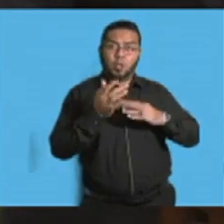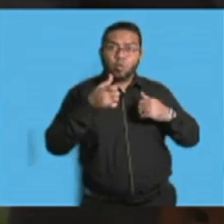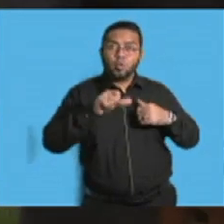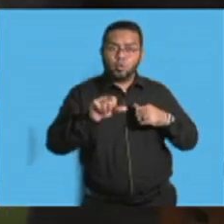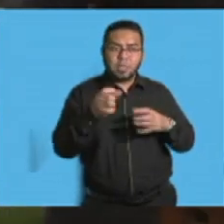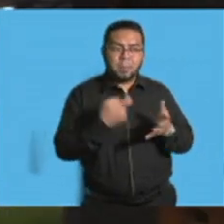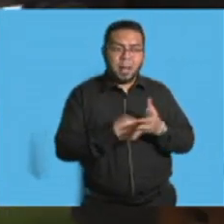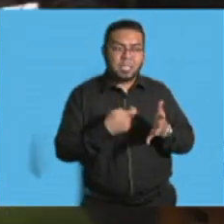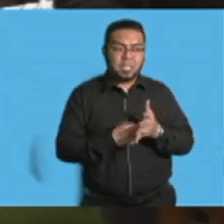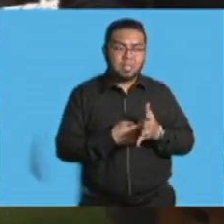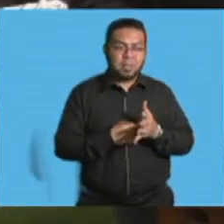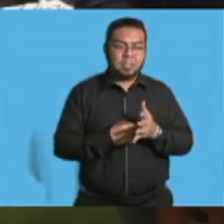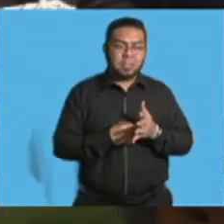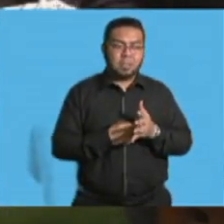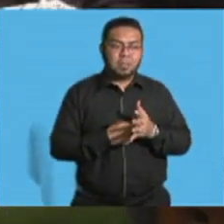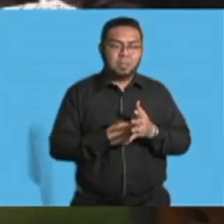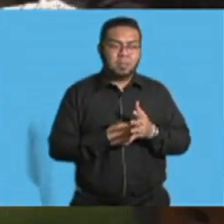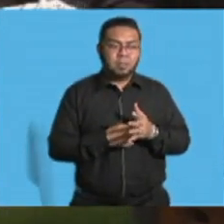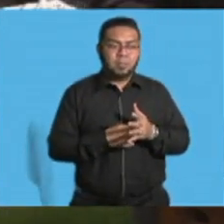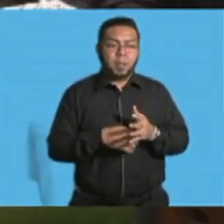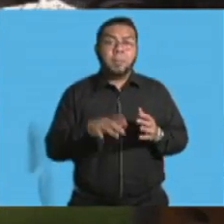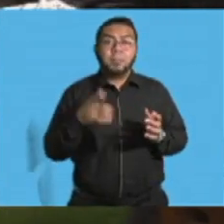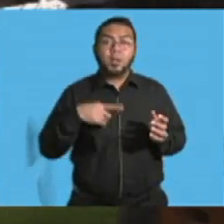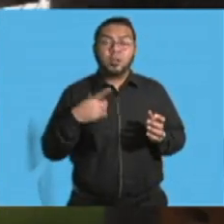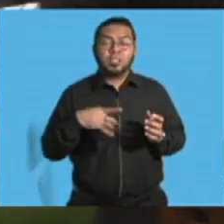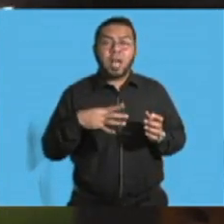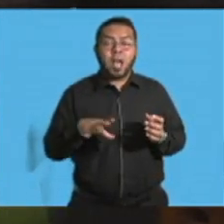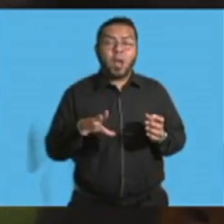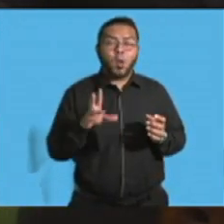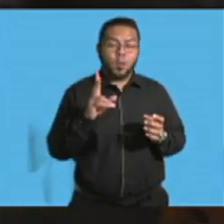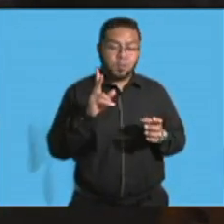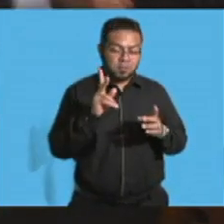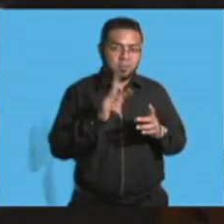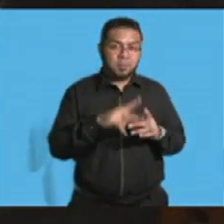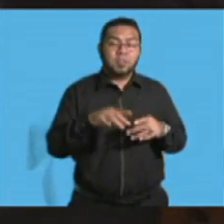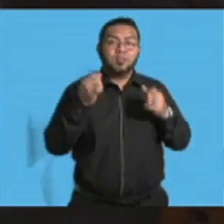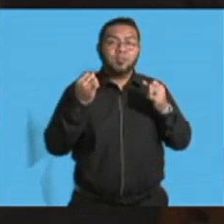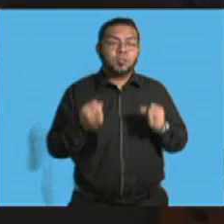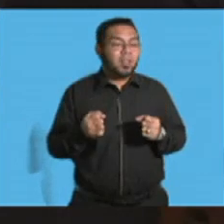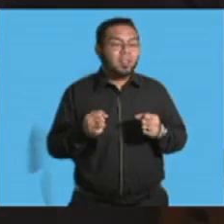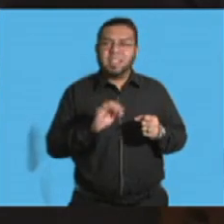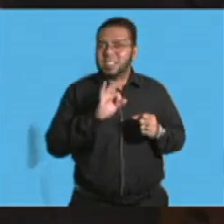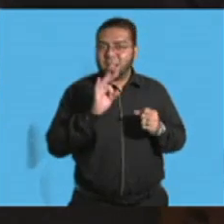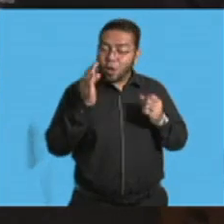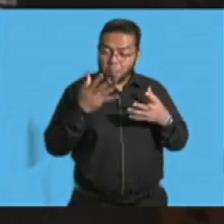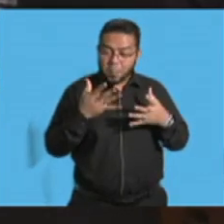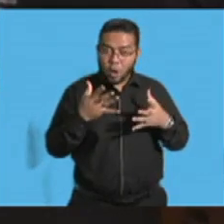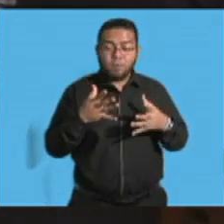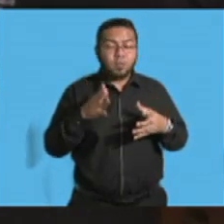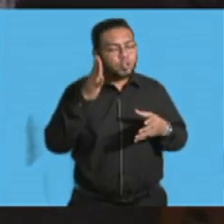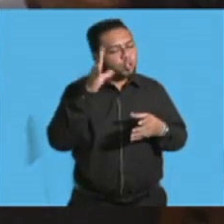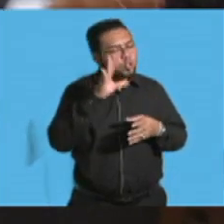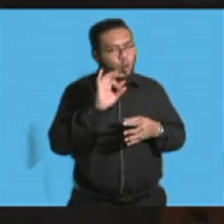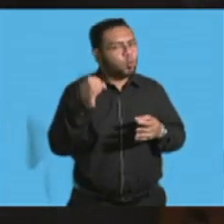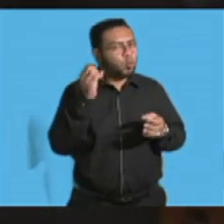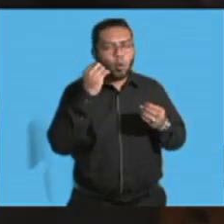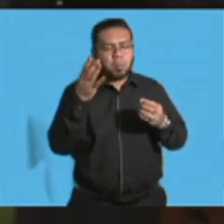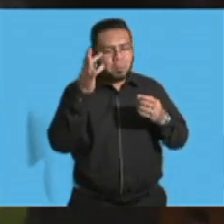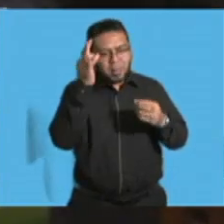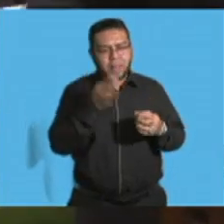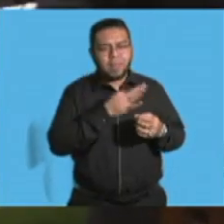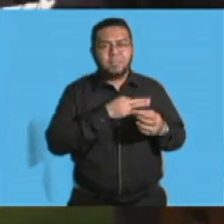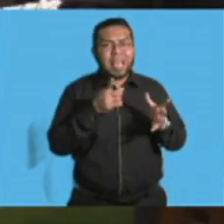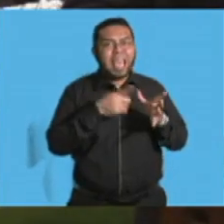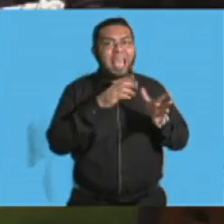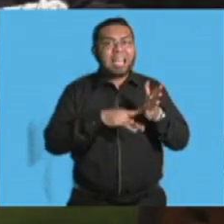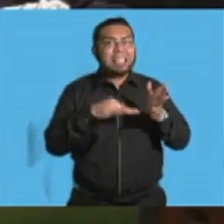Speaker. Madam Speaker, because of fiscal strength and prudent financial management. This is completely indication of saying don't believe ANZ. Madam Speaker,